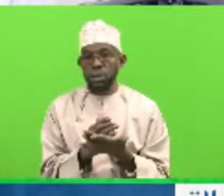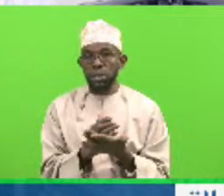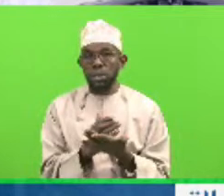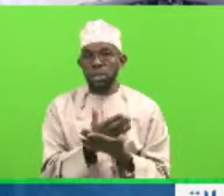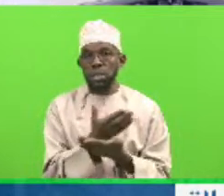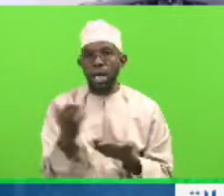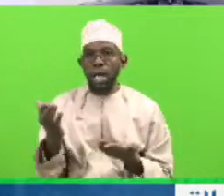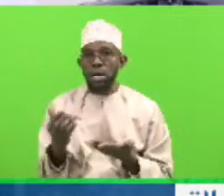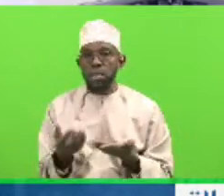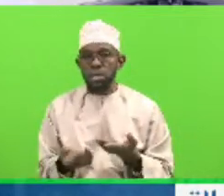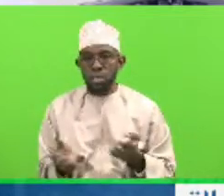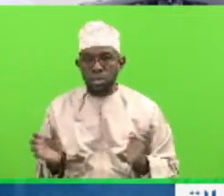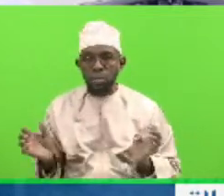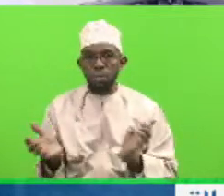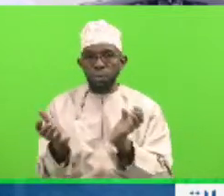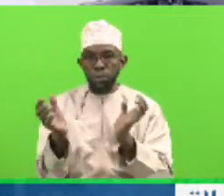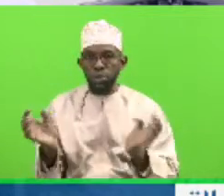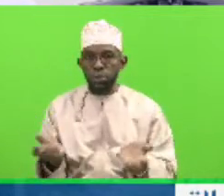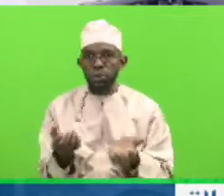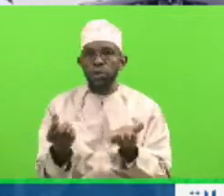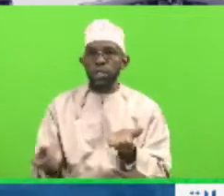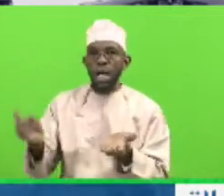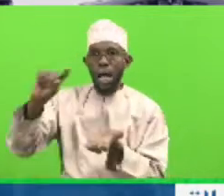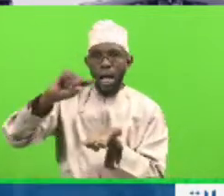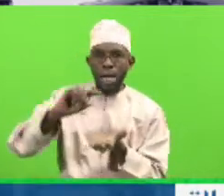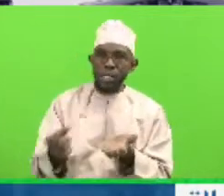there is an increasing push by the Western countries,